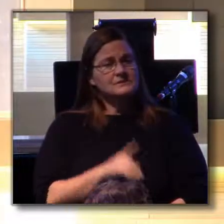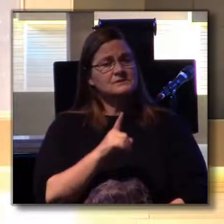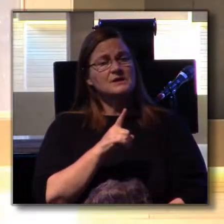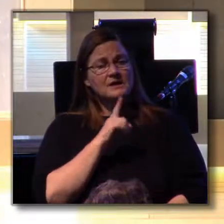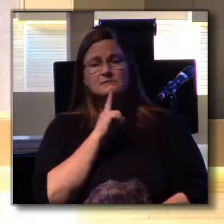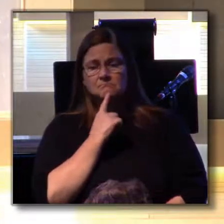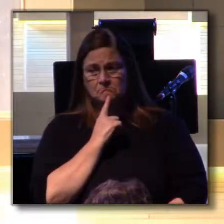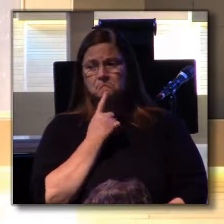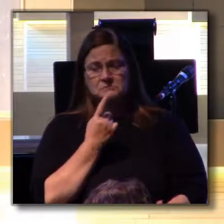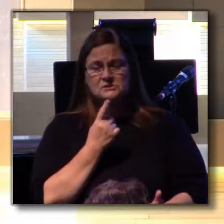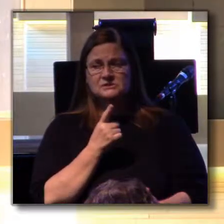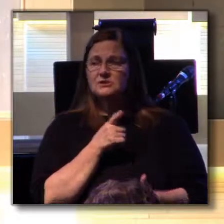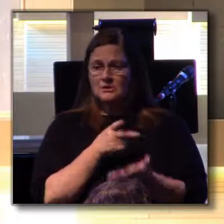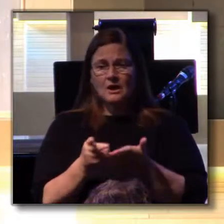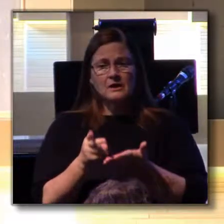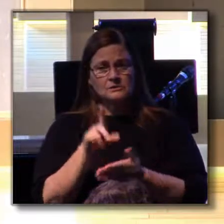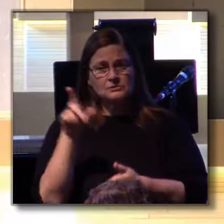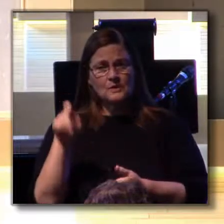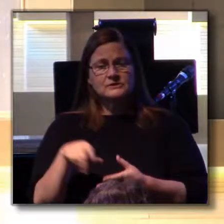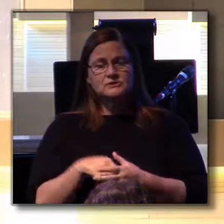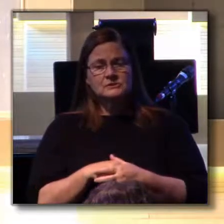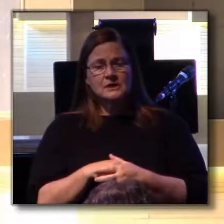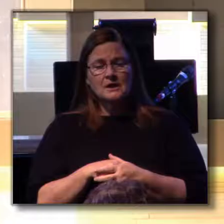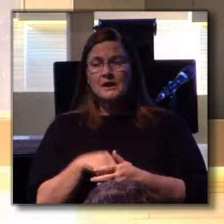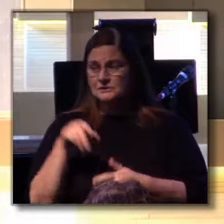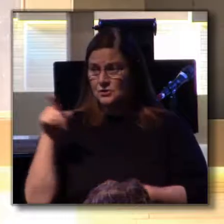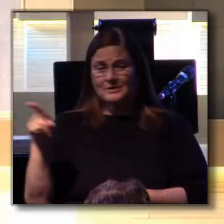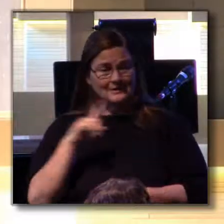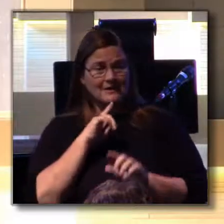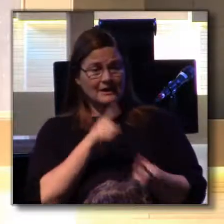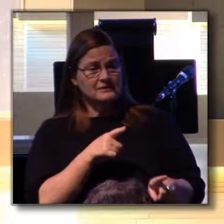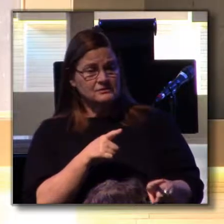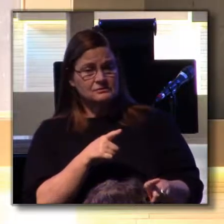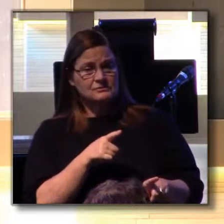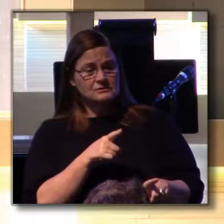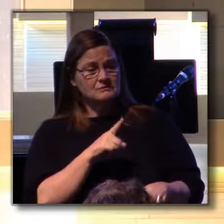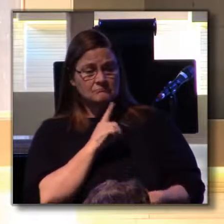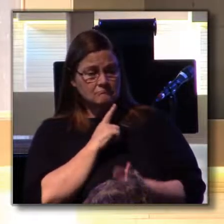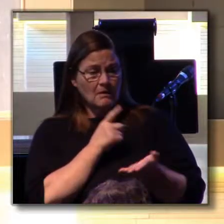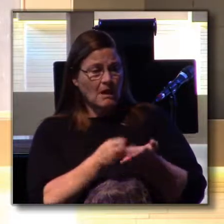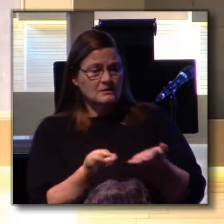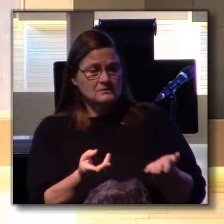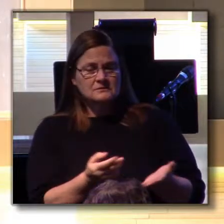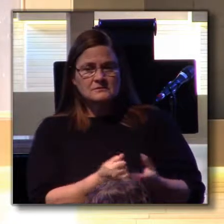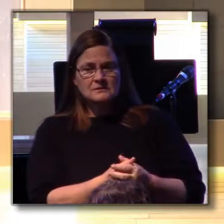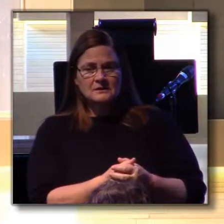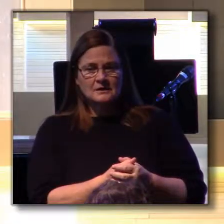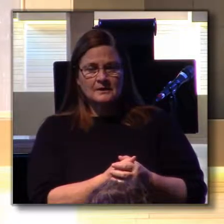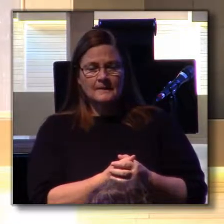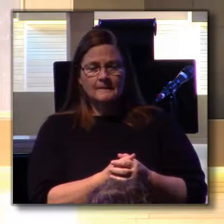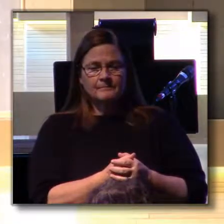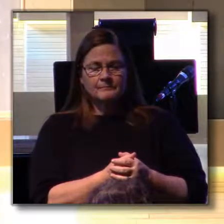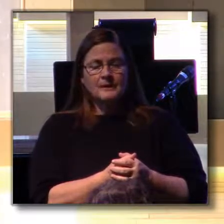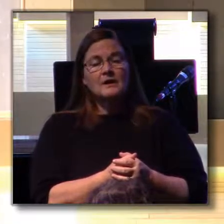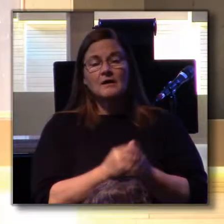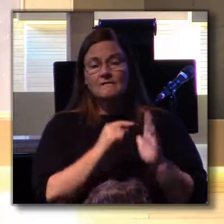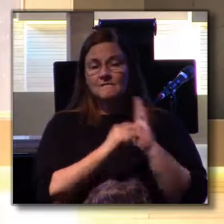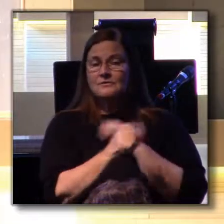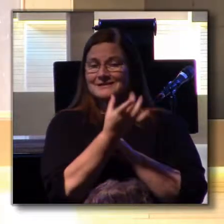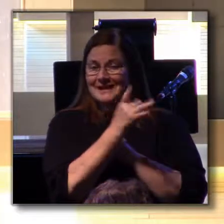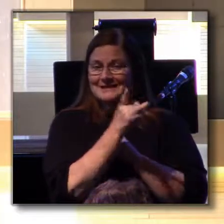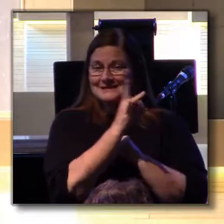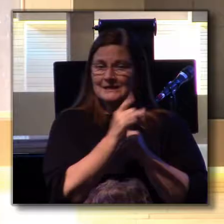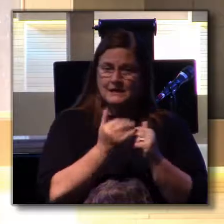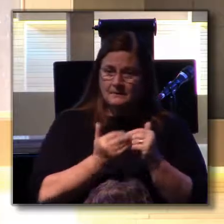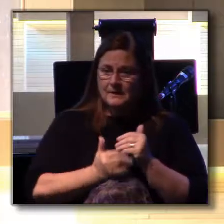sincere question, and Yeshua answers it as a sincere question. And if we look at verses 18 and following, at